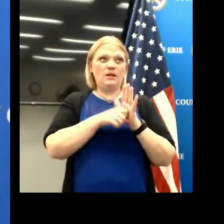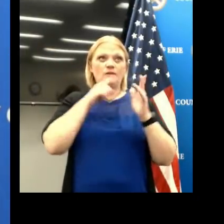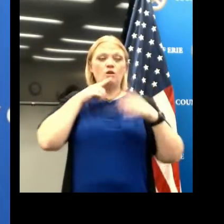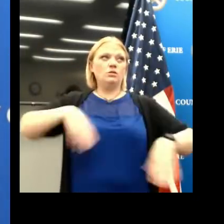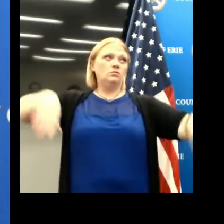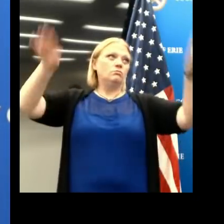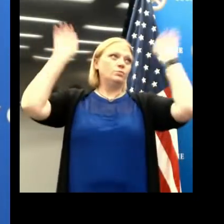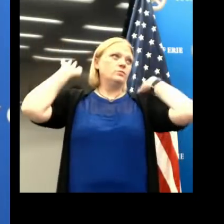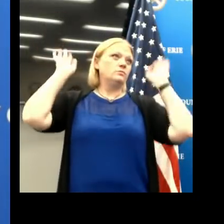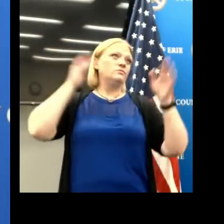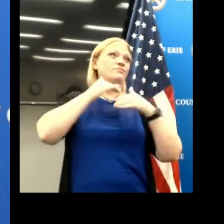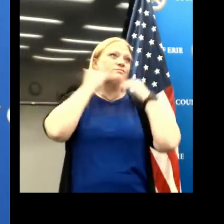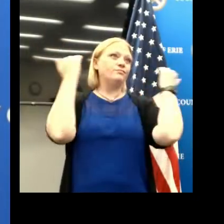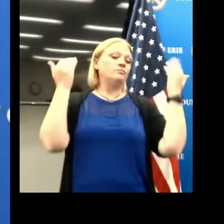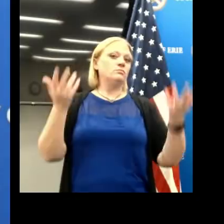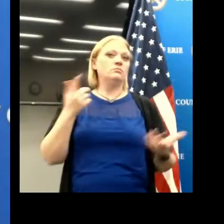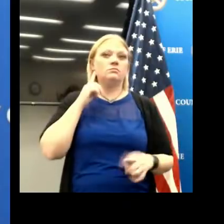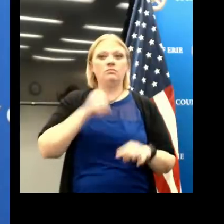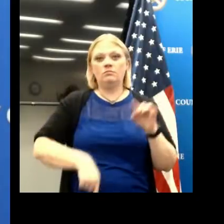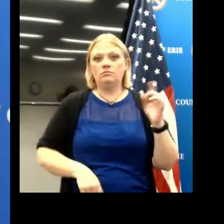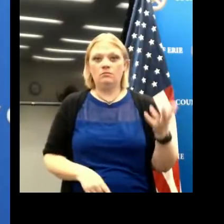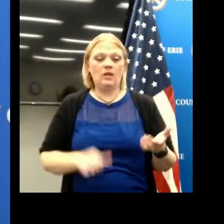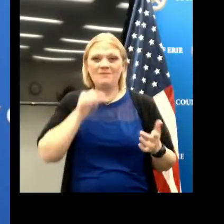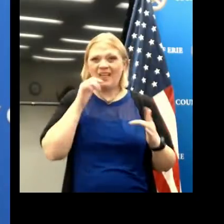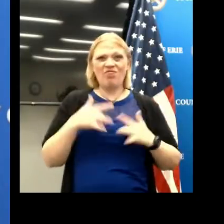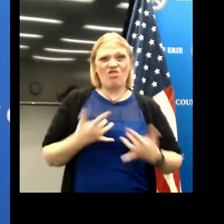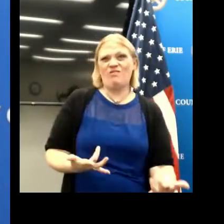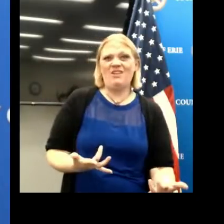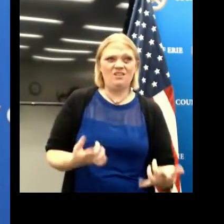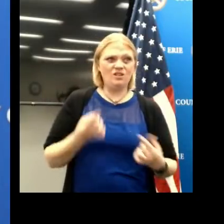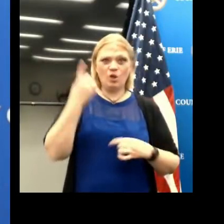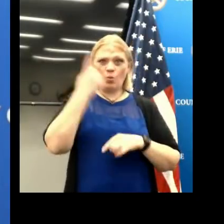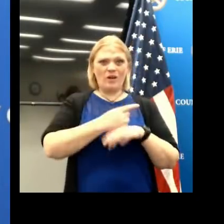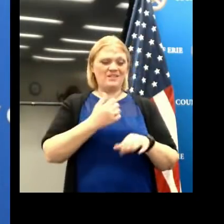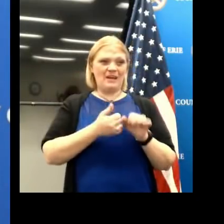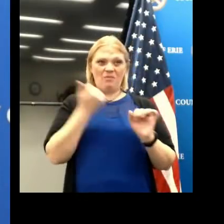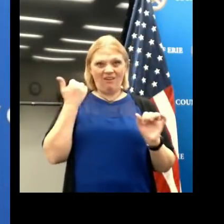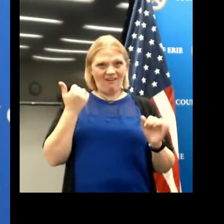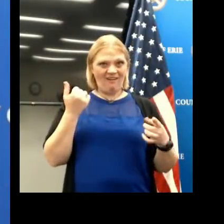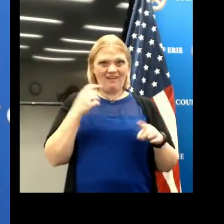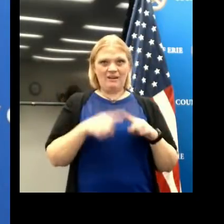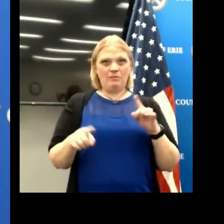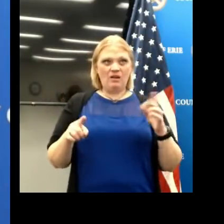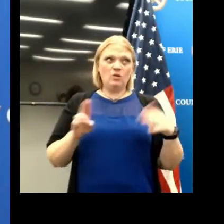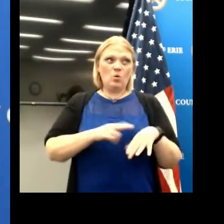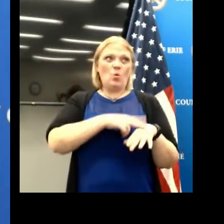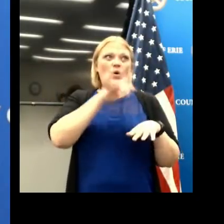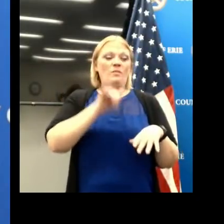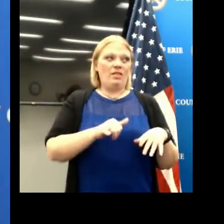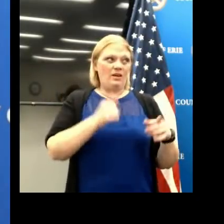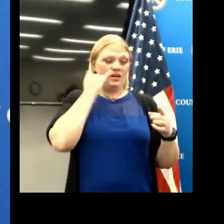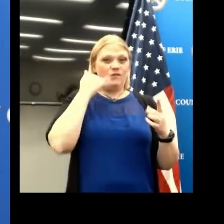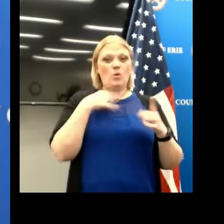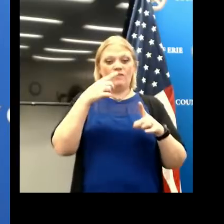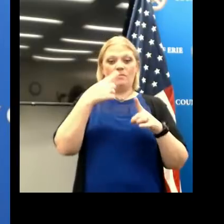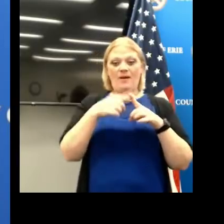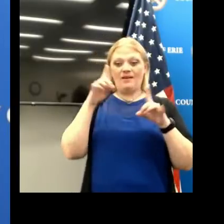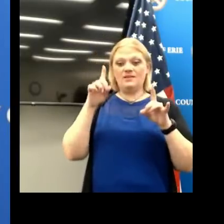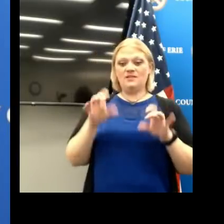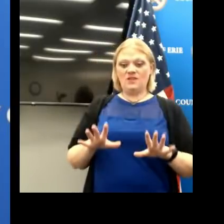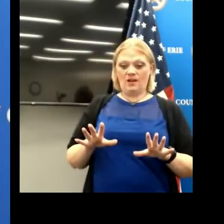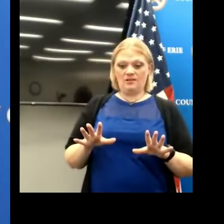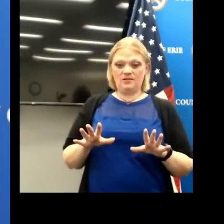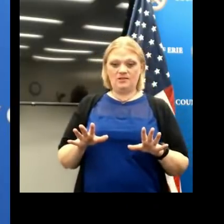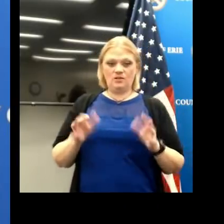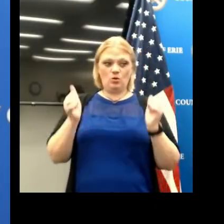up. I'm not thrilled that we're one day behind, but normally if you get a positive test,